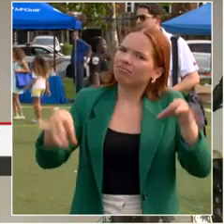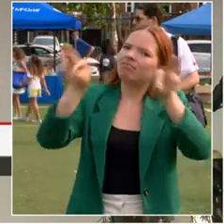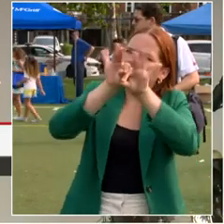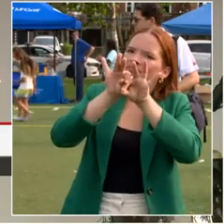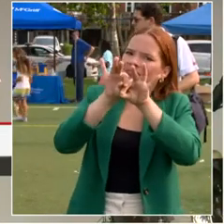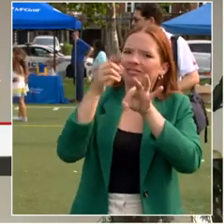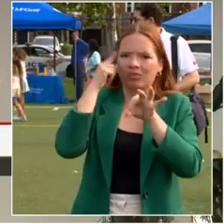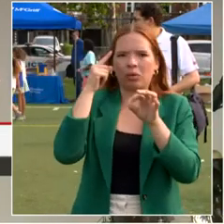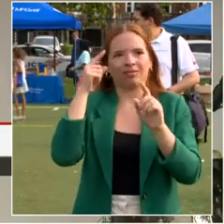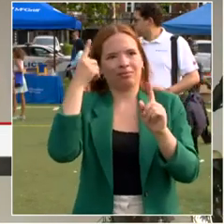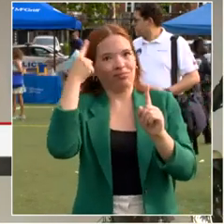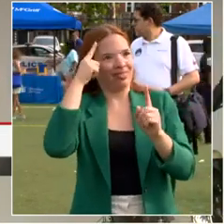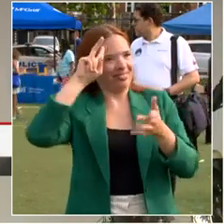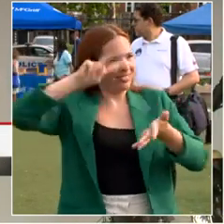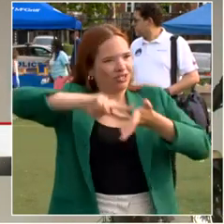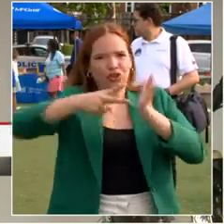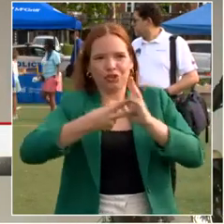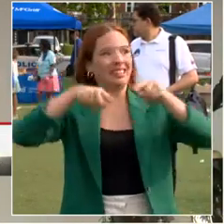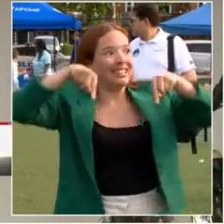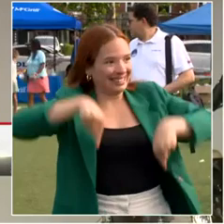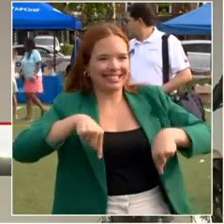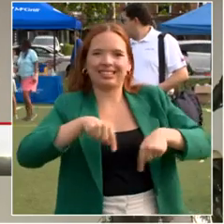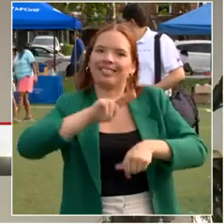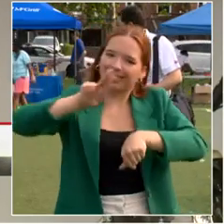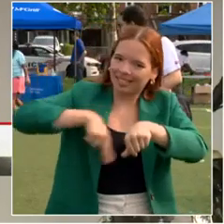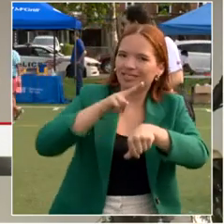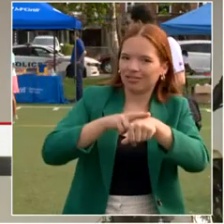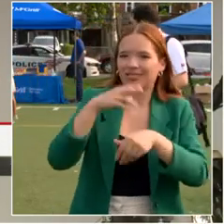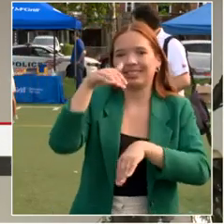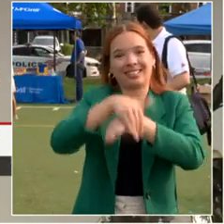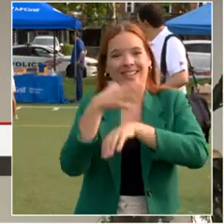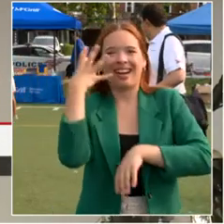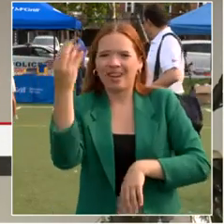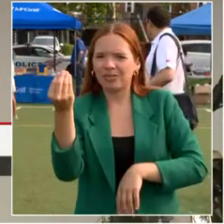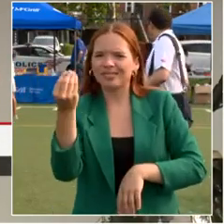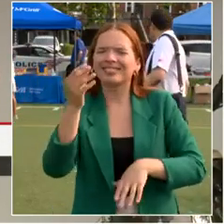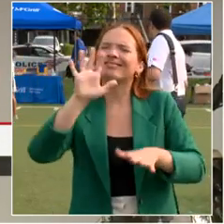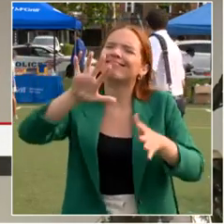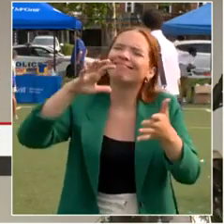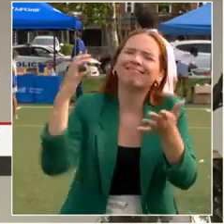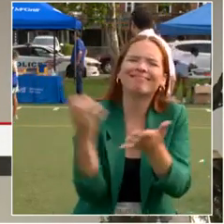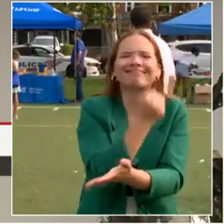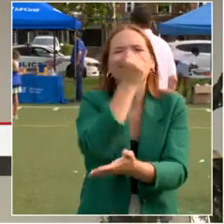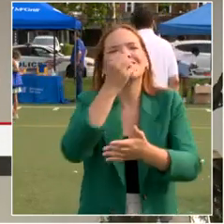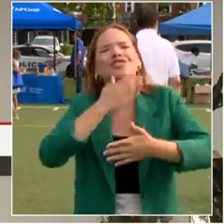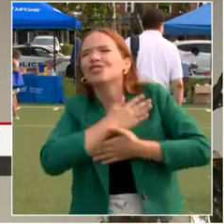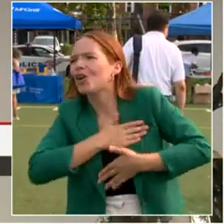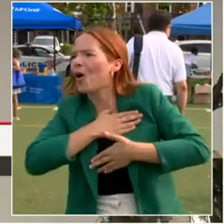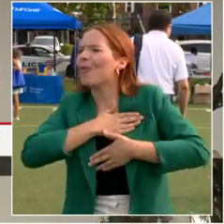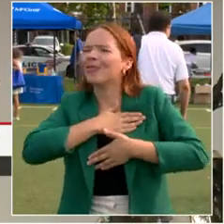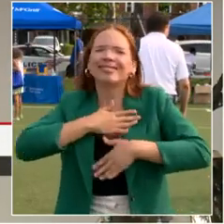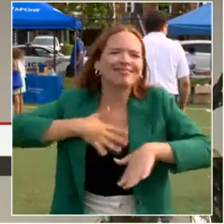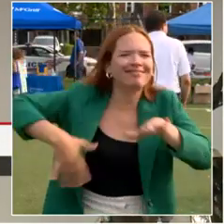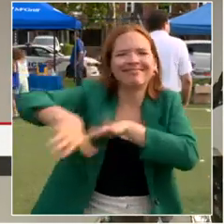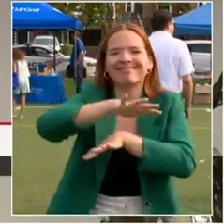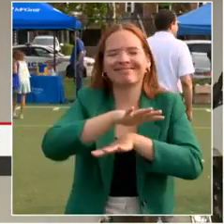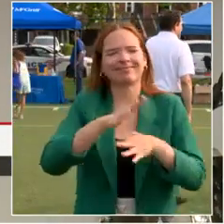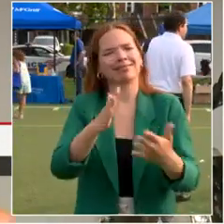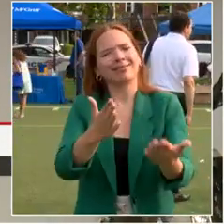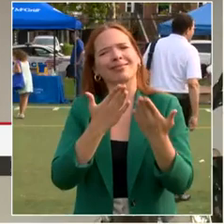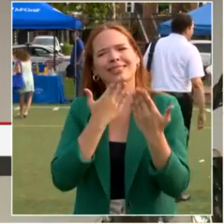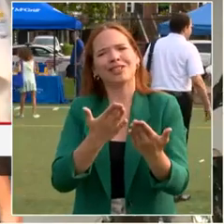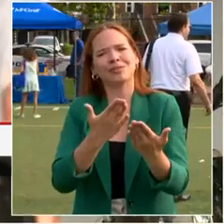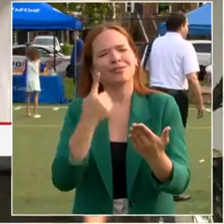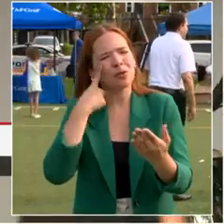and takes the time to meet our units of the Horse Mounted Unit, the Motorcycle Unit, and the SWAT Unit. Thank you for your attendance.